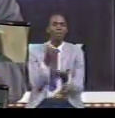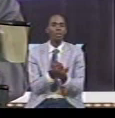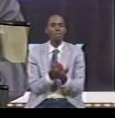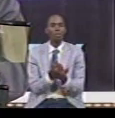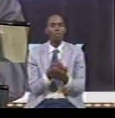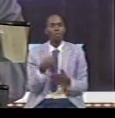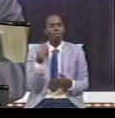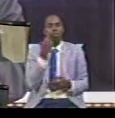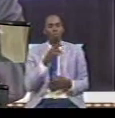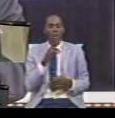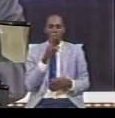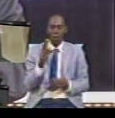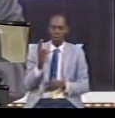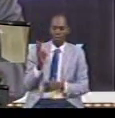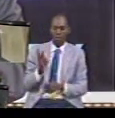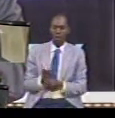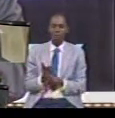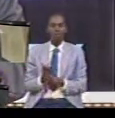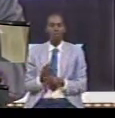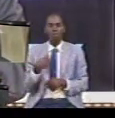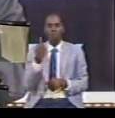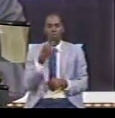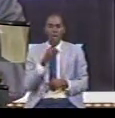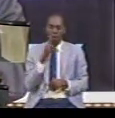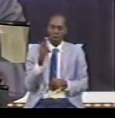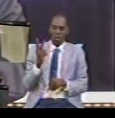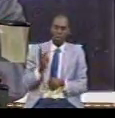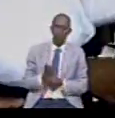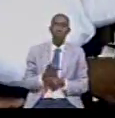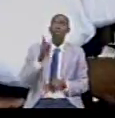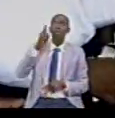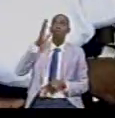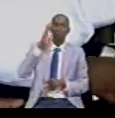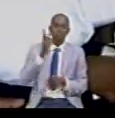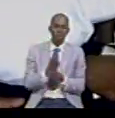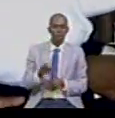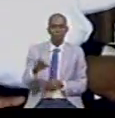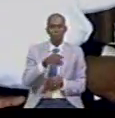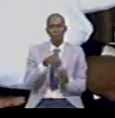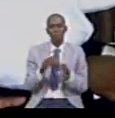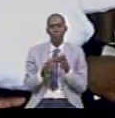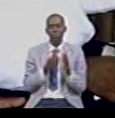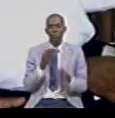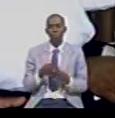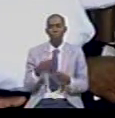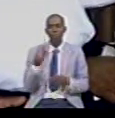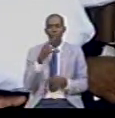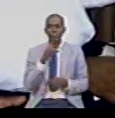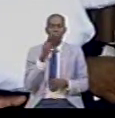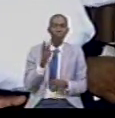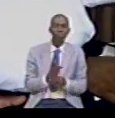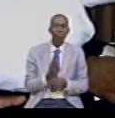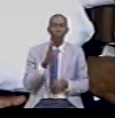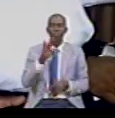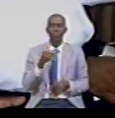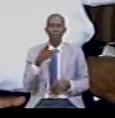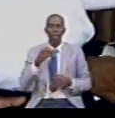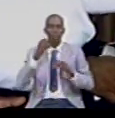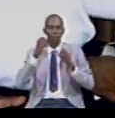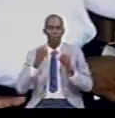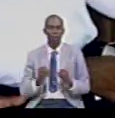are kept, look at that, who are kept, he will keep you, who are kept by the power of